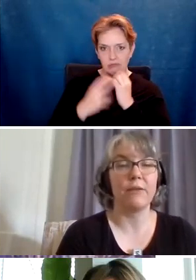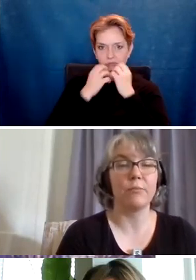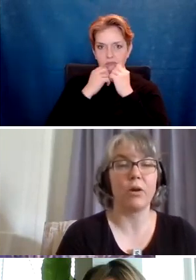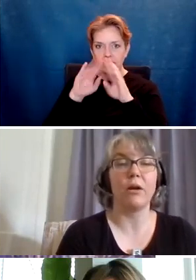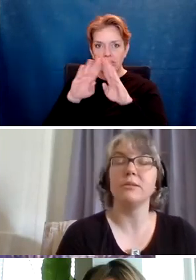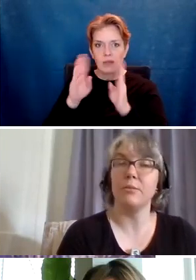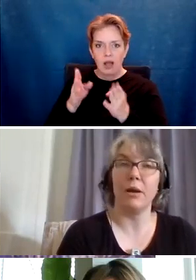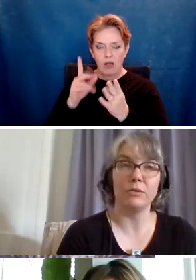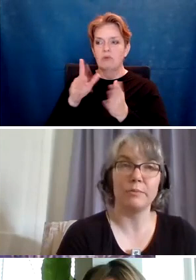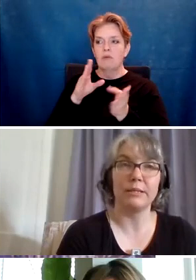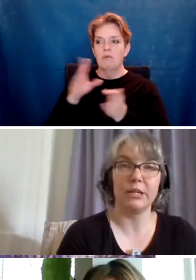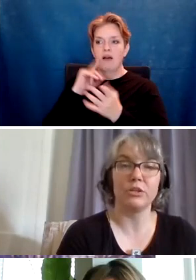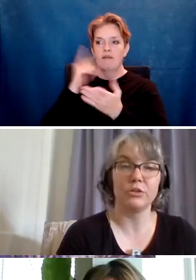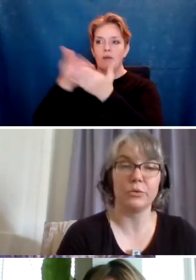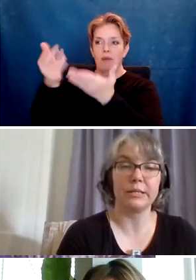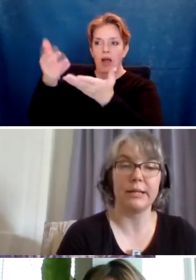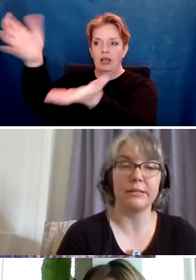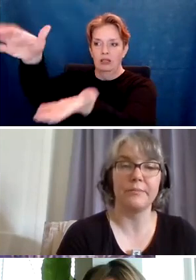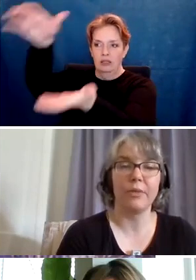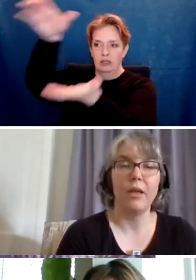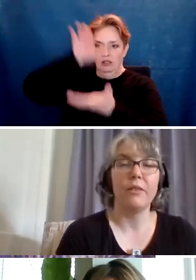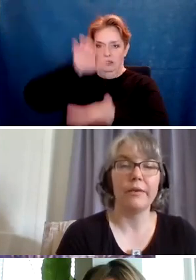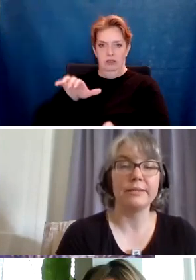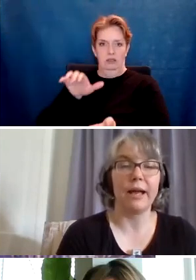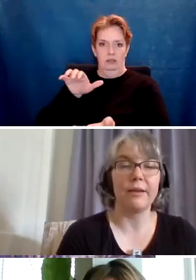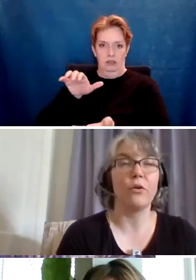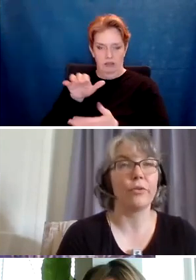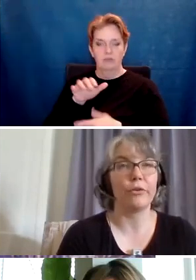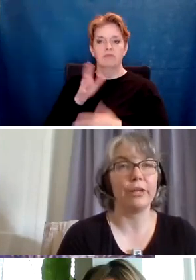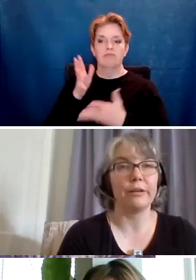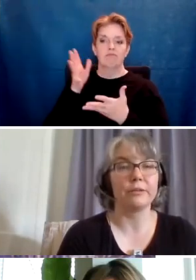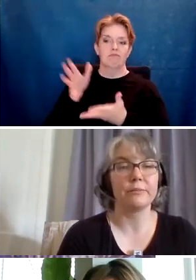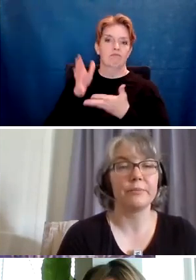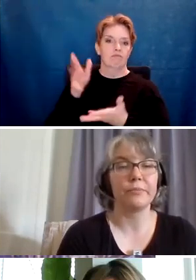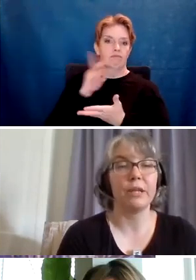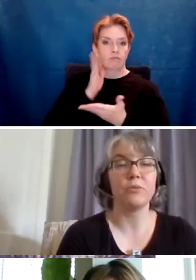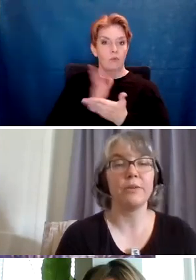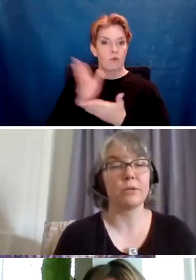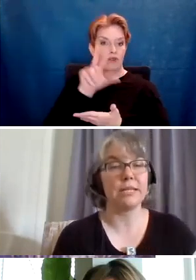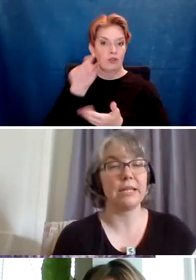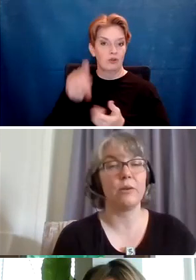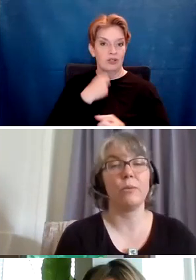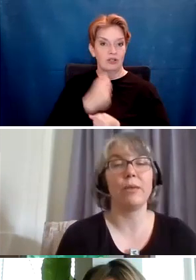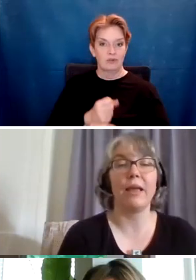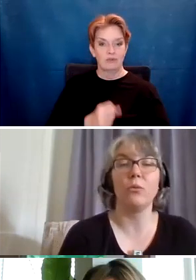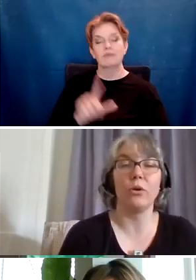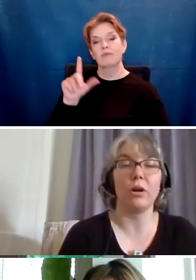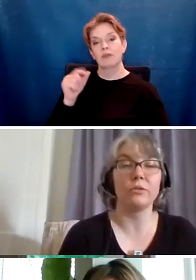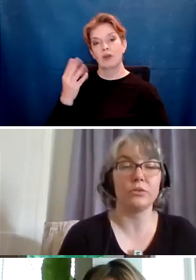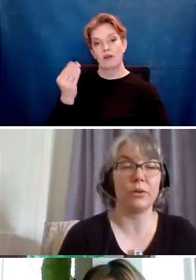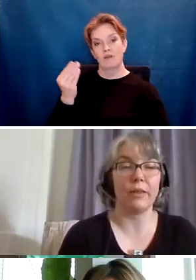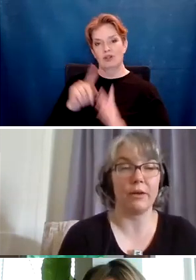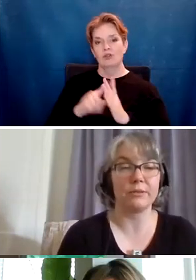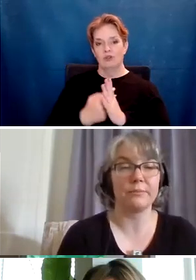arranged to have it brought onto the Melrose Plantation historic site. There it sat for over 30 years. In 2014, we began the work